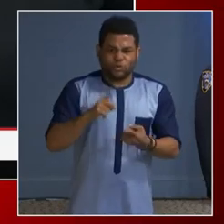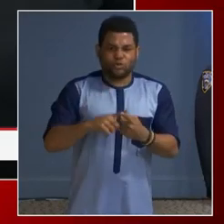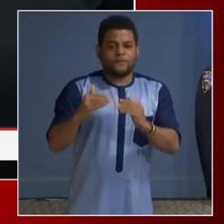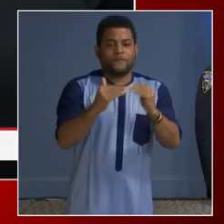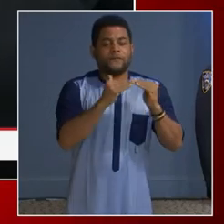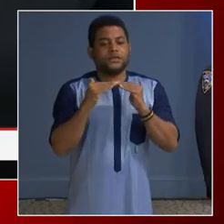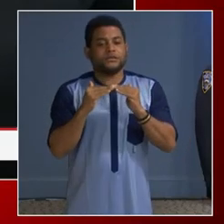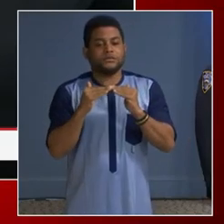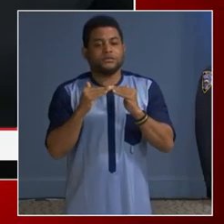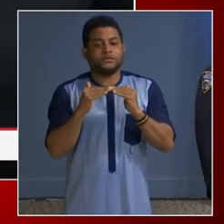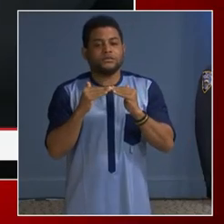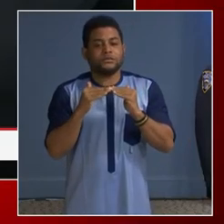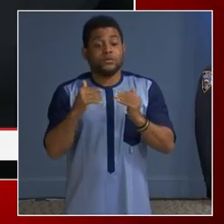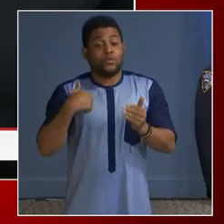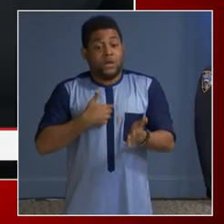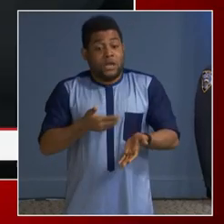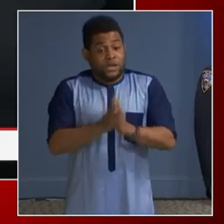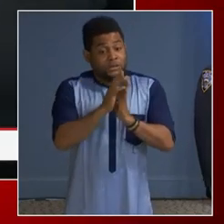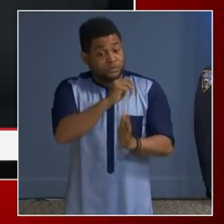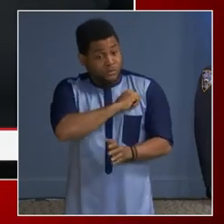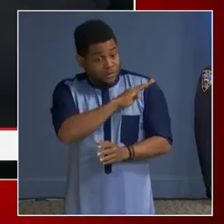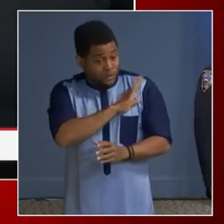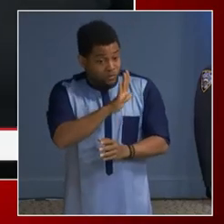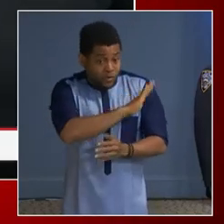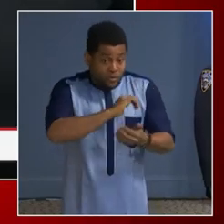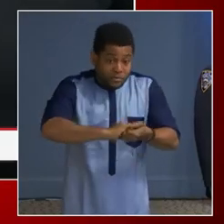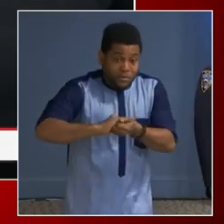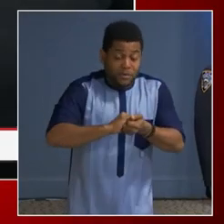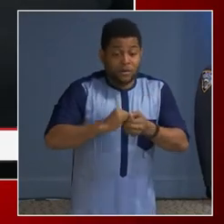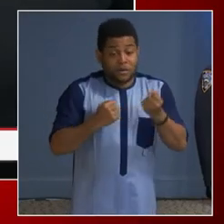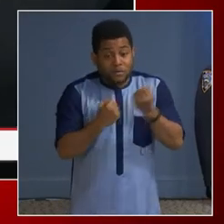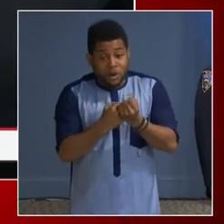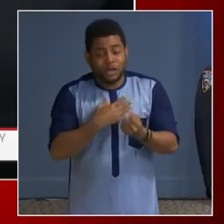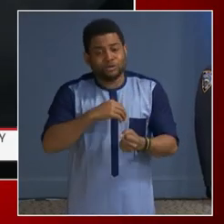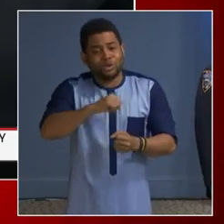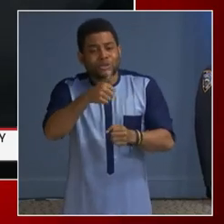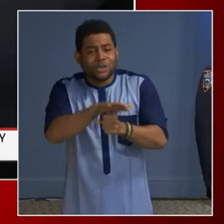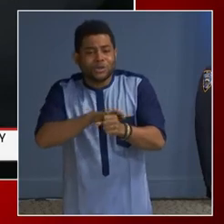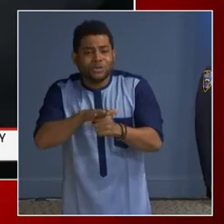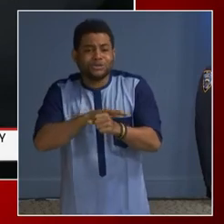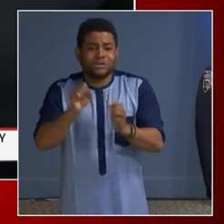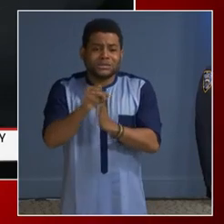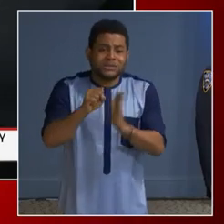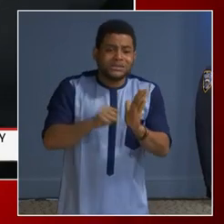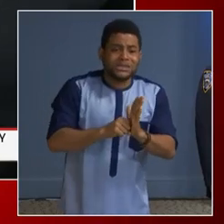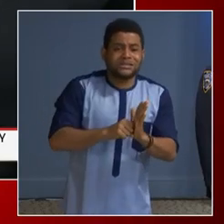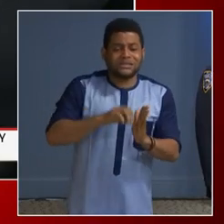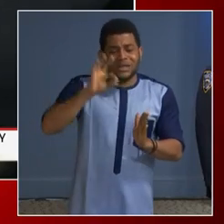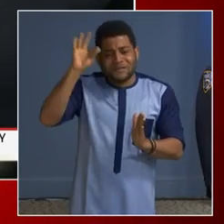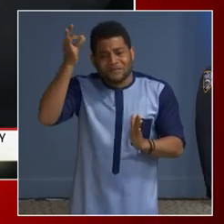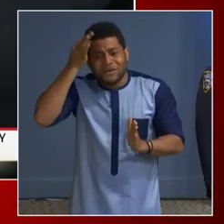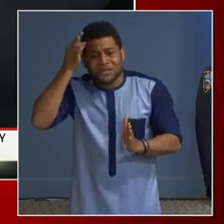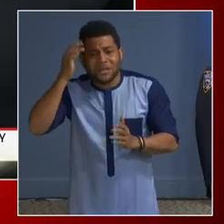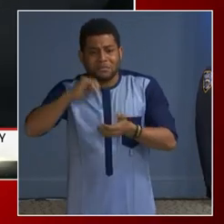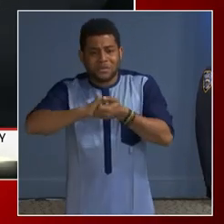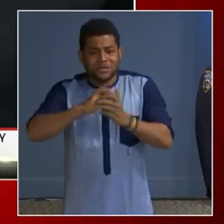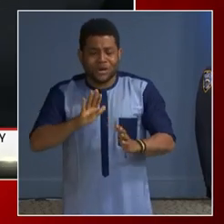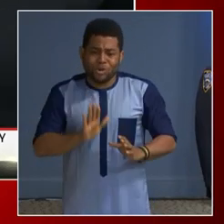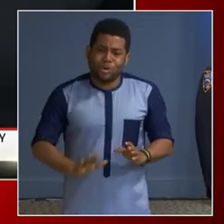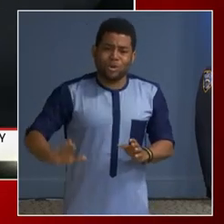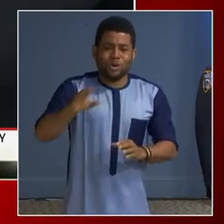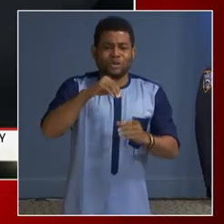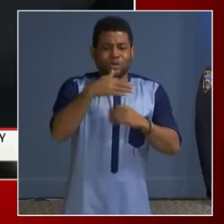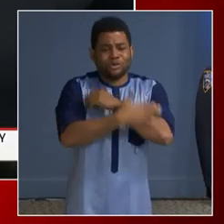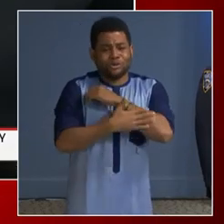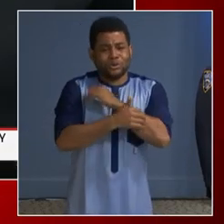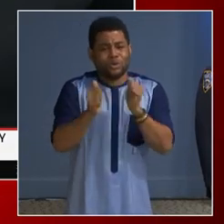our support to police departments and other local, state, and federal law enforcement partners across the country each and every day. We